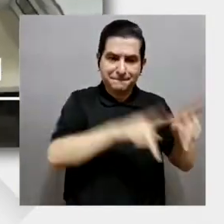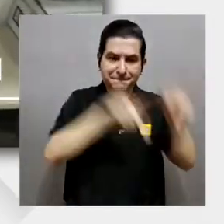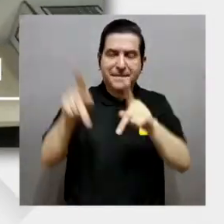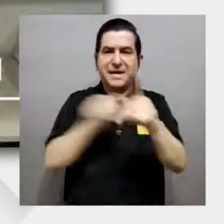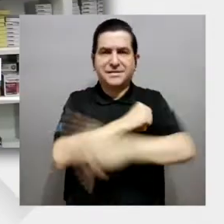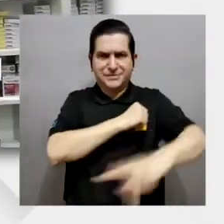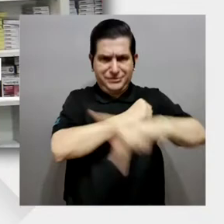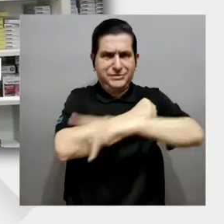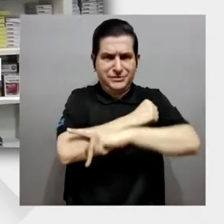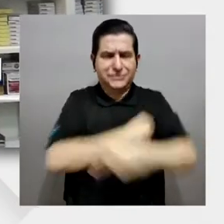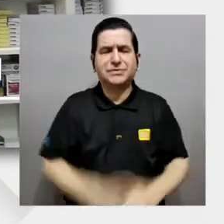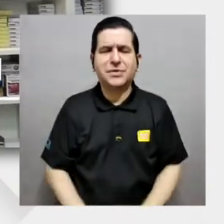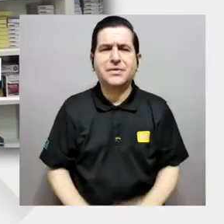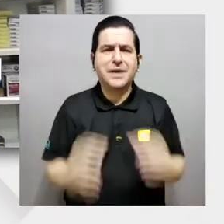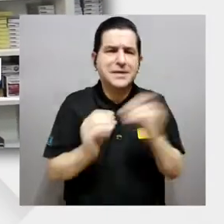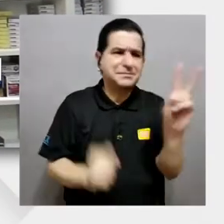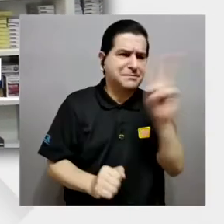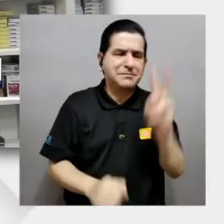think.